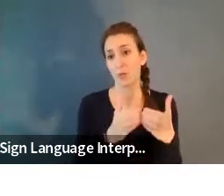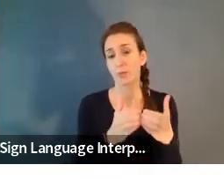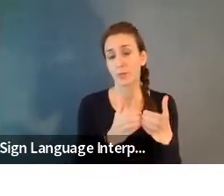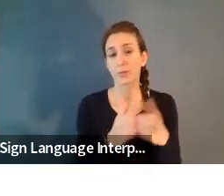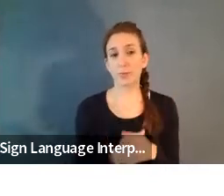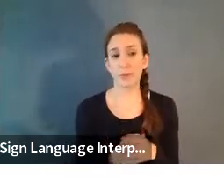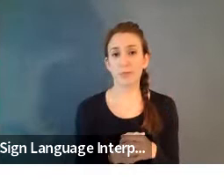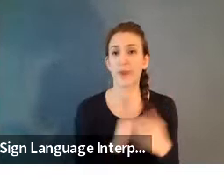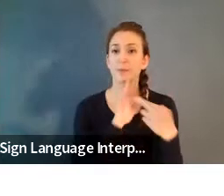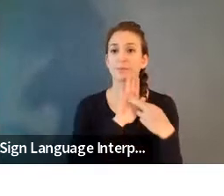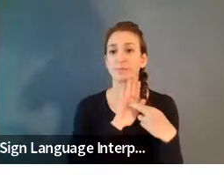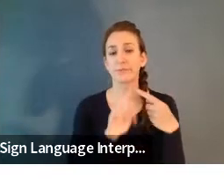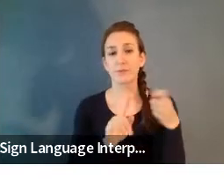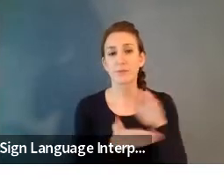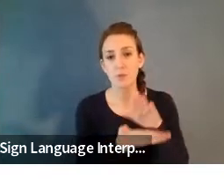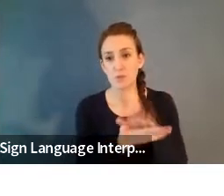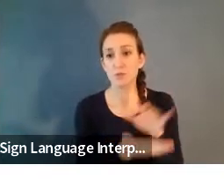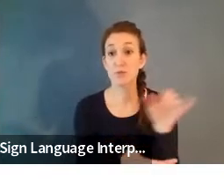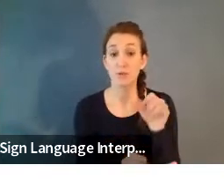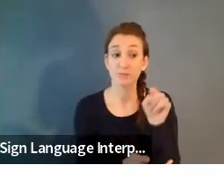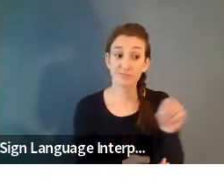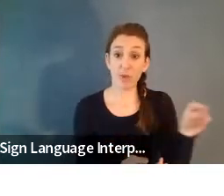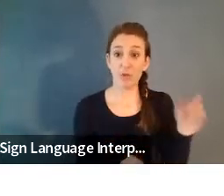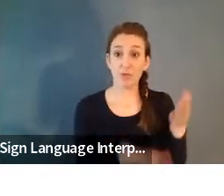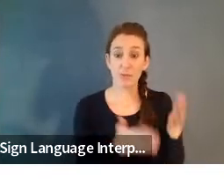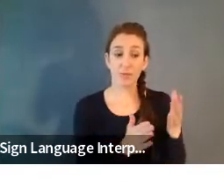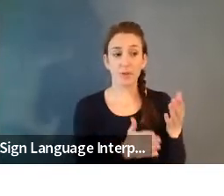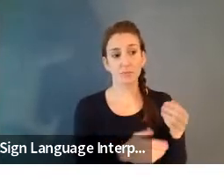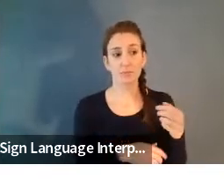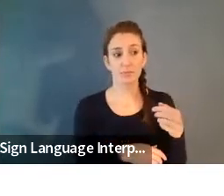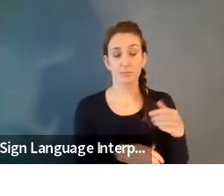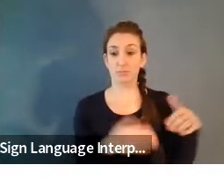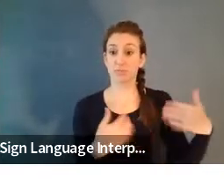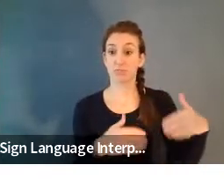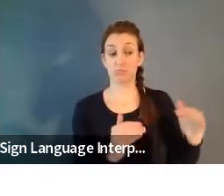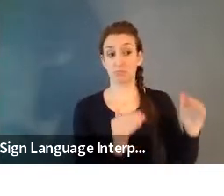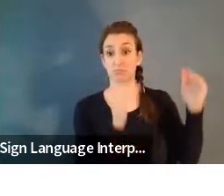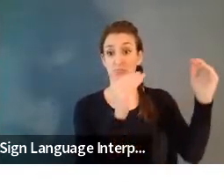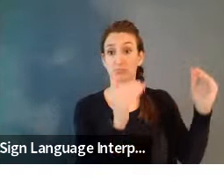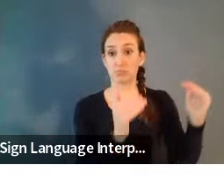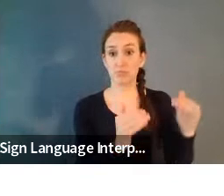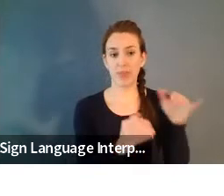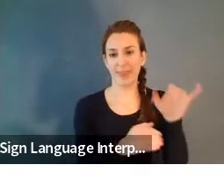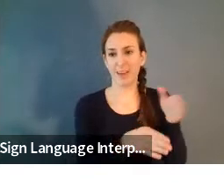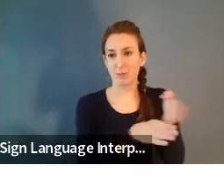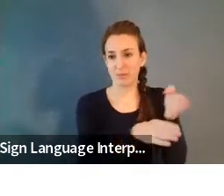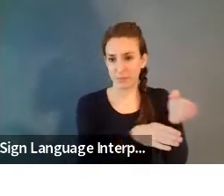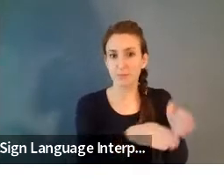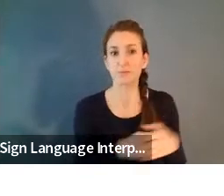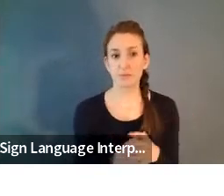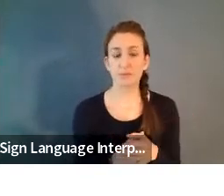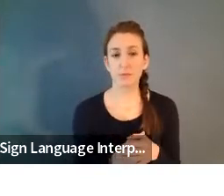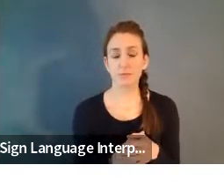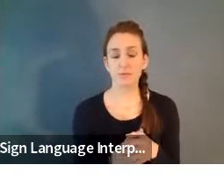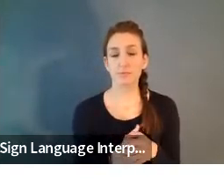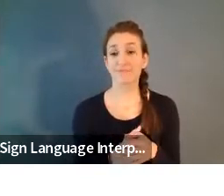and notable individuals in the profession. These are all individuals who are in the area. So we have amazing